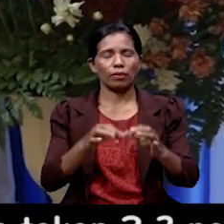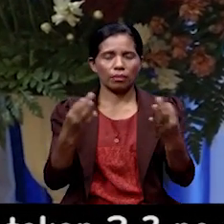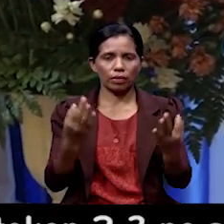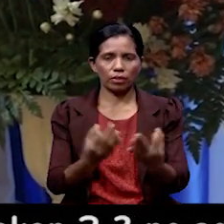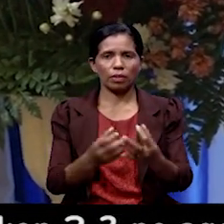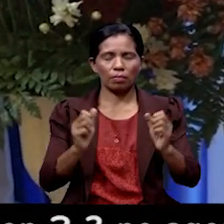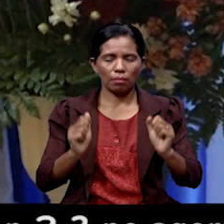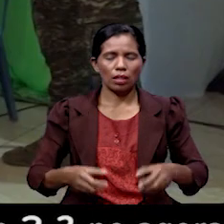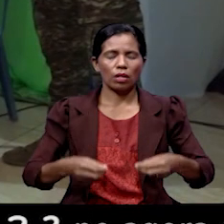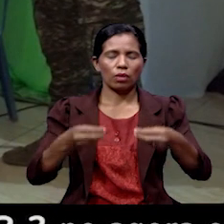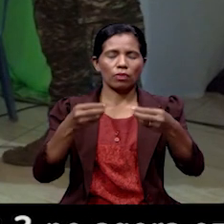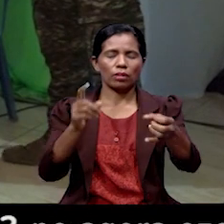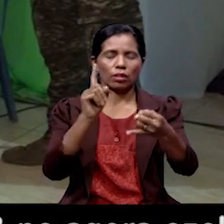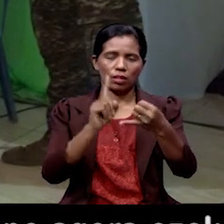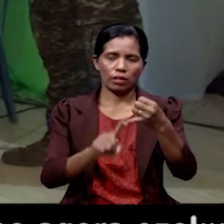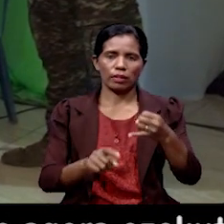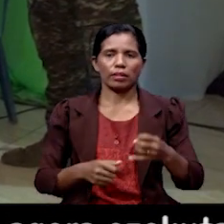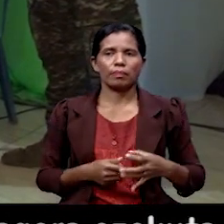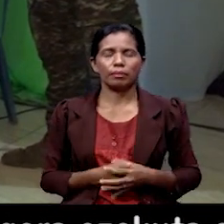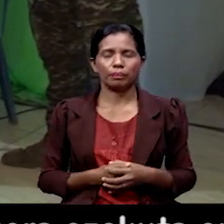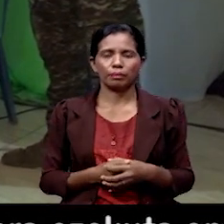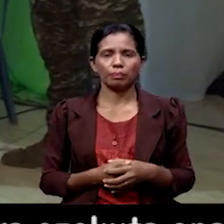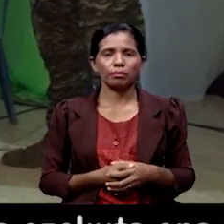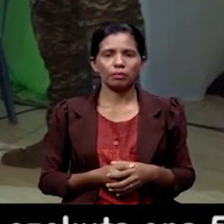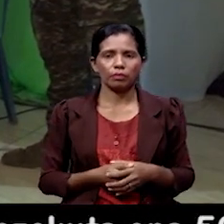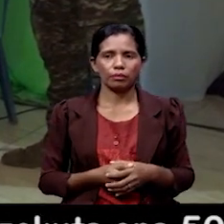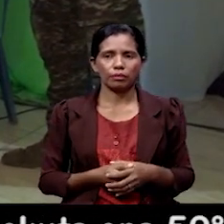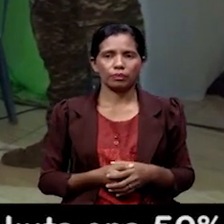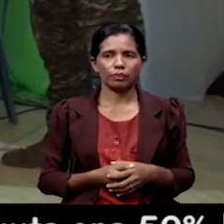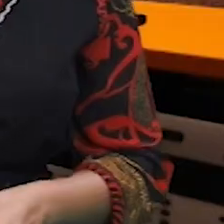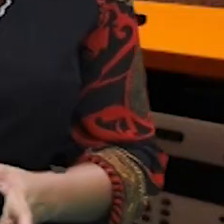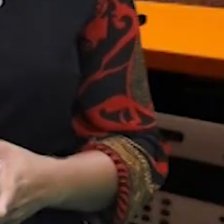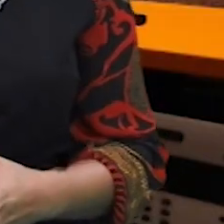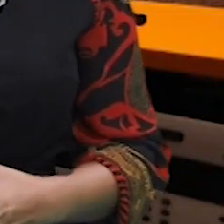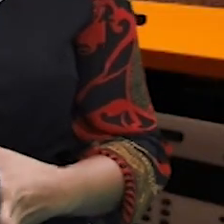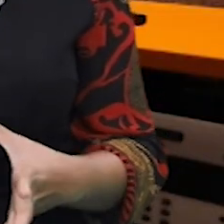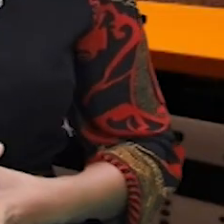sire belfo ultima omenazem. Na plan sever, Justino Nano, ZMN.